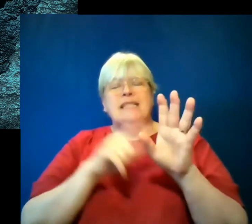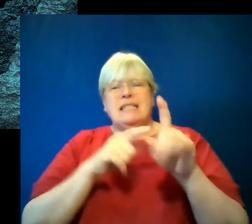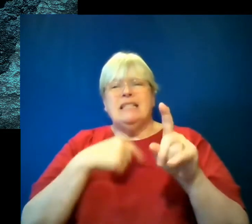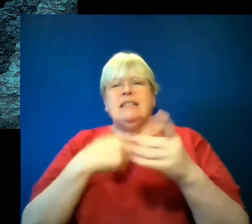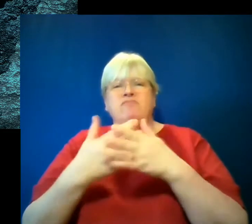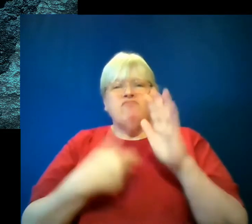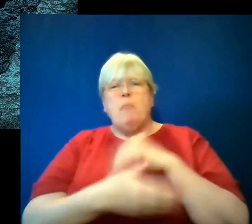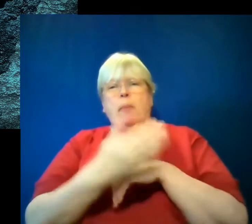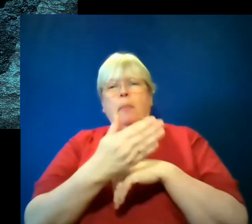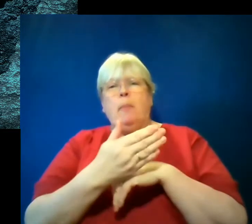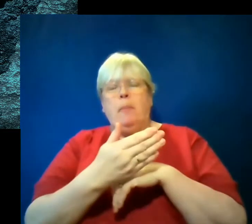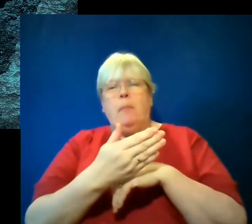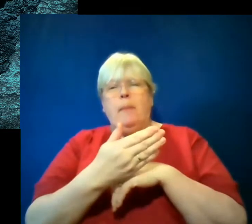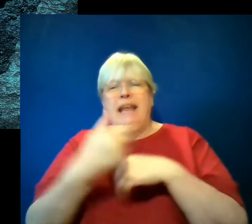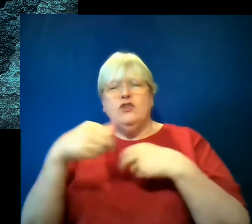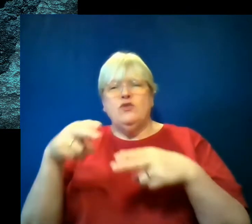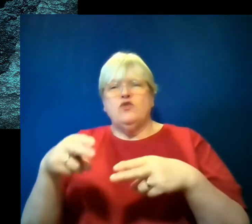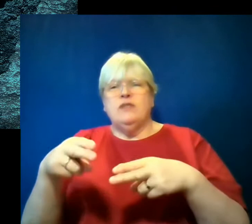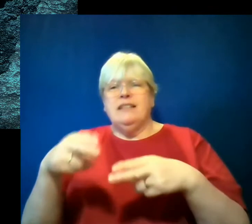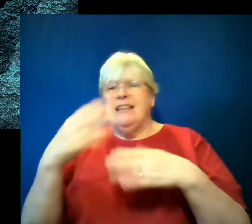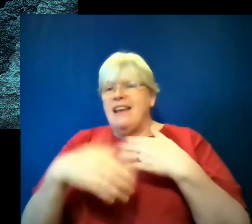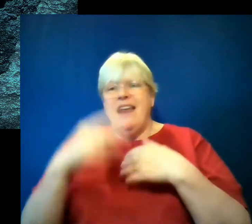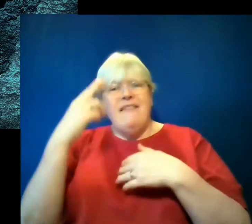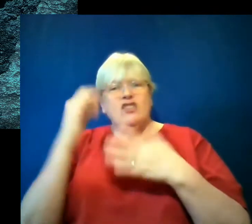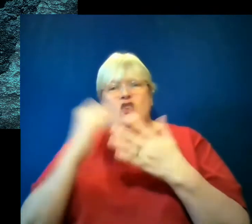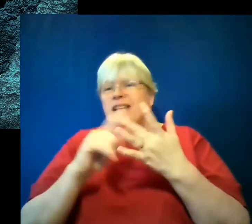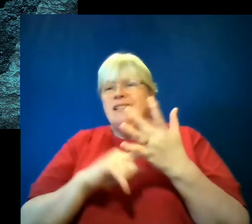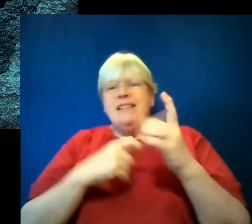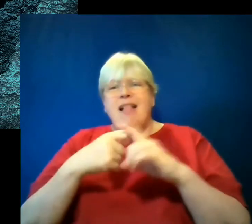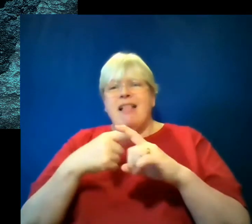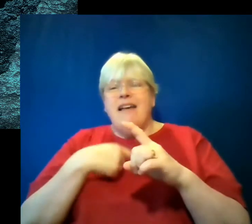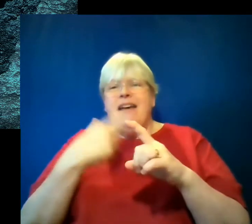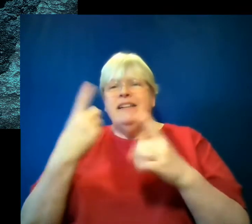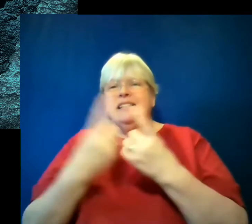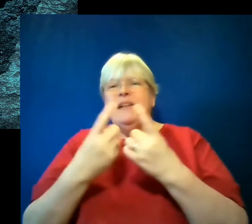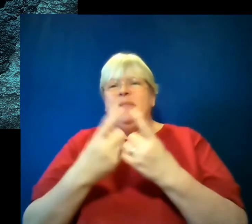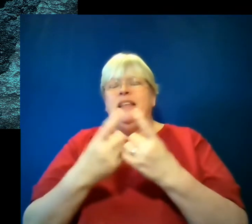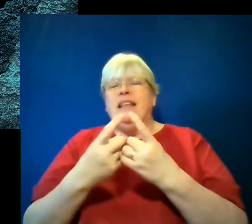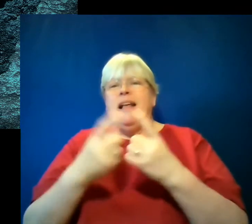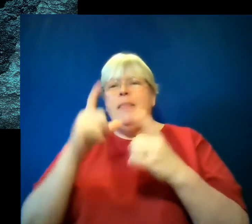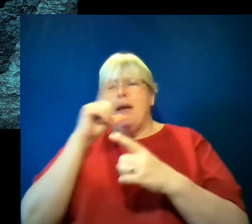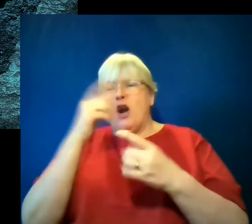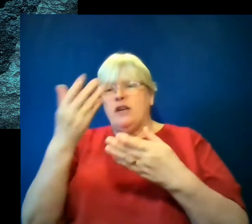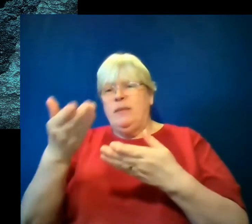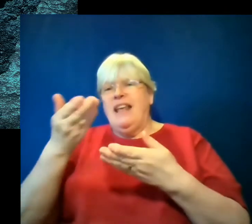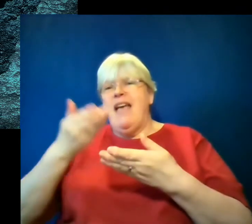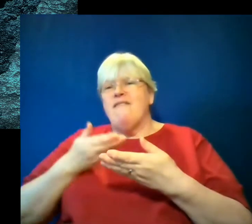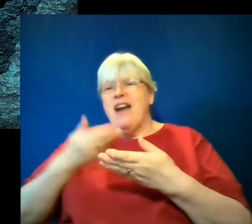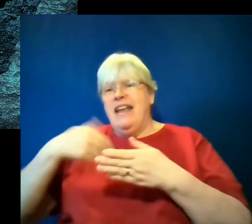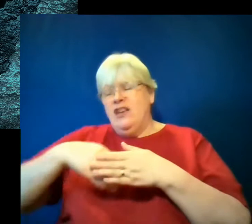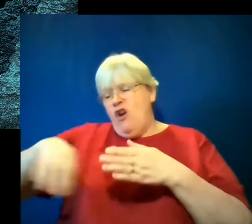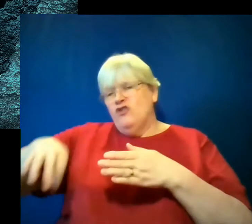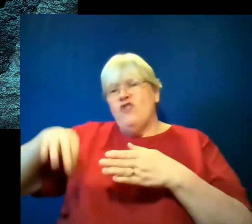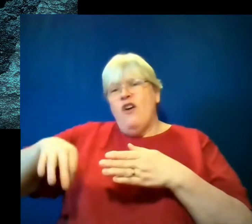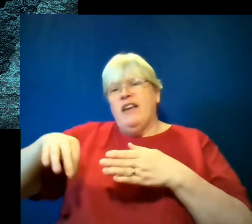street. Nobody saw Silk slip something silver grey that the bird had brought into her stocking and sit